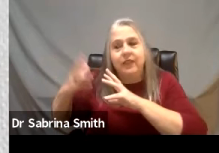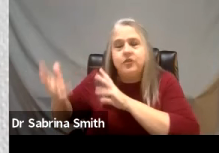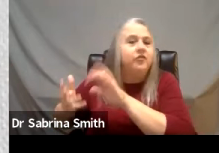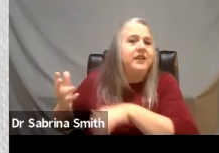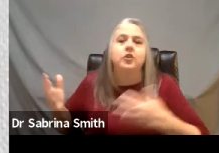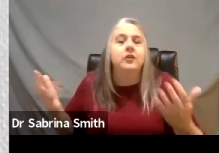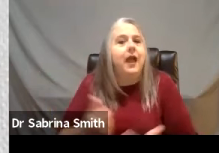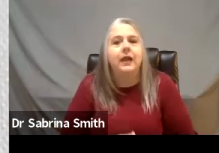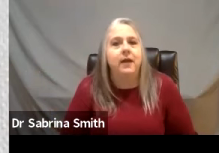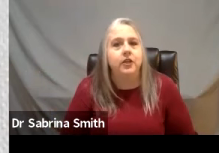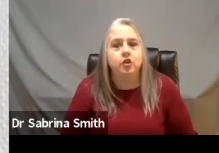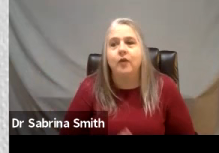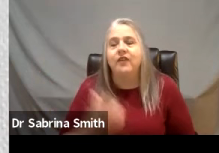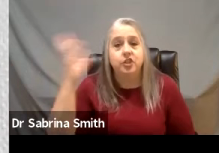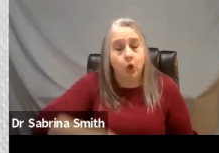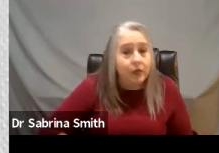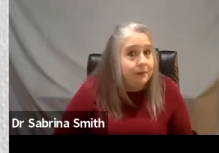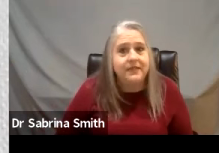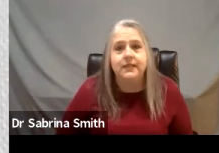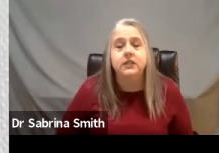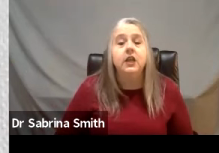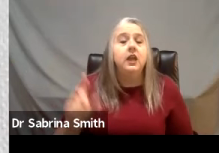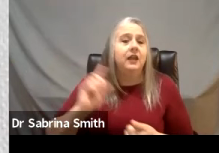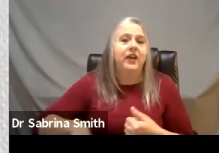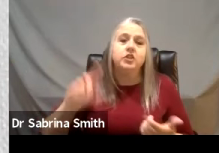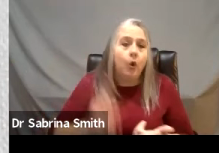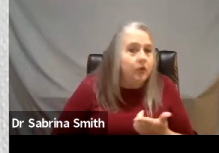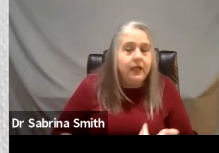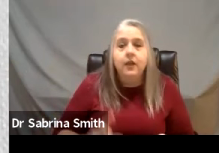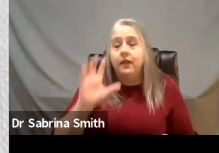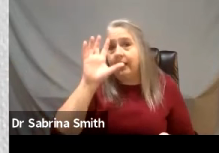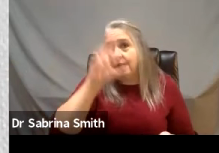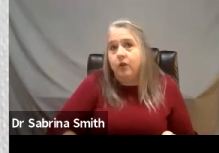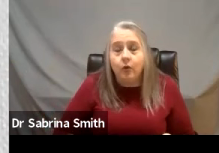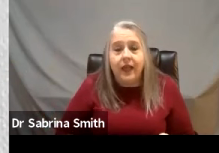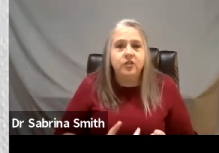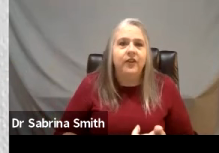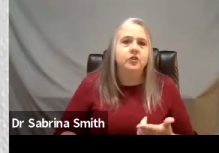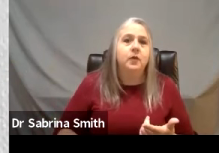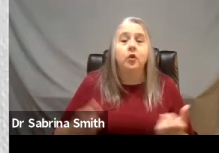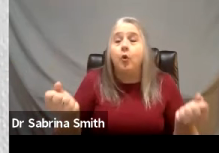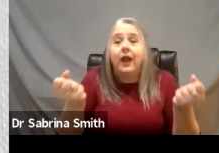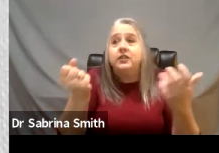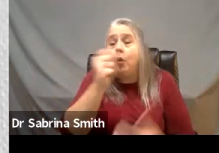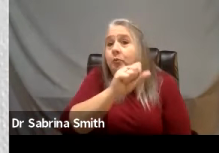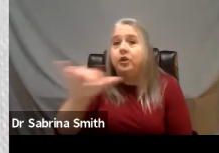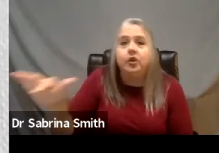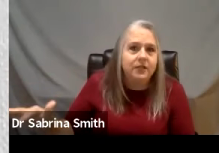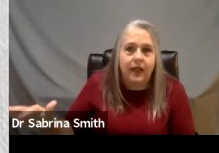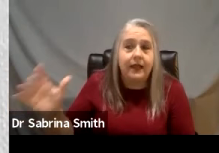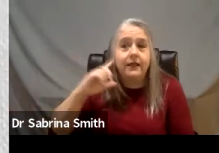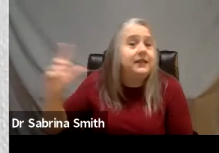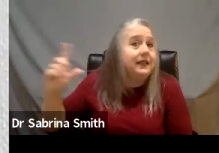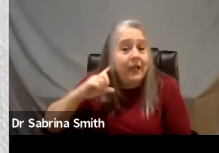because these are things that are not in my control. If I just totally miss it, if I totally, like, I don't catch the fingerspell word, or I don't